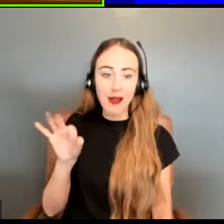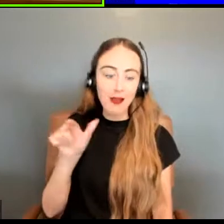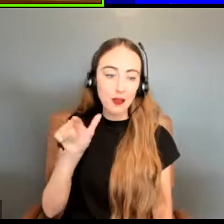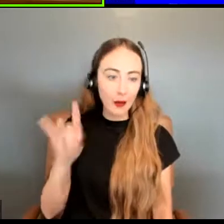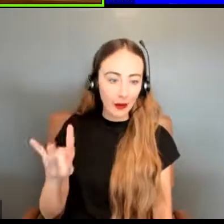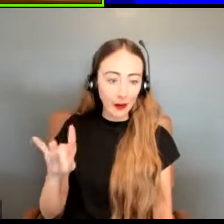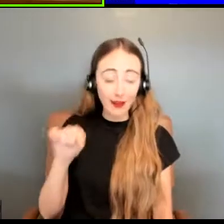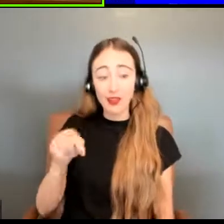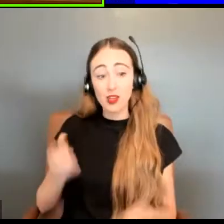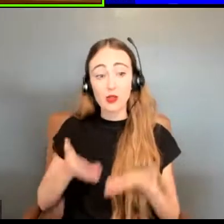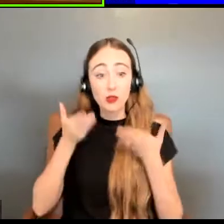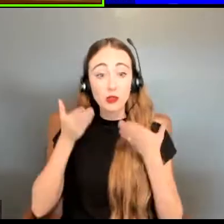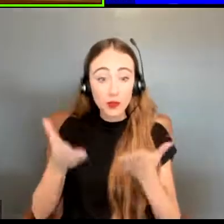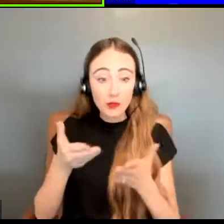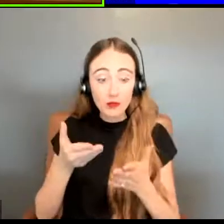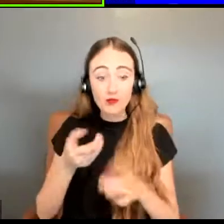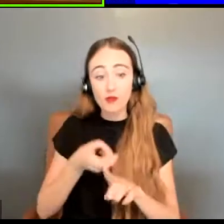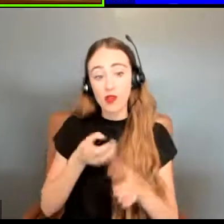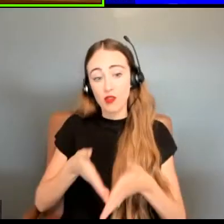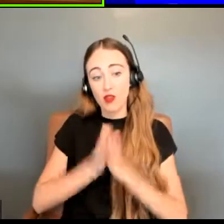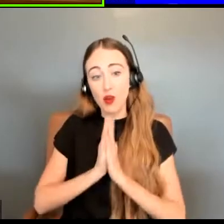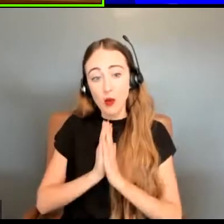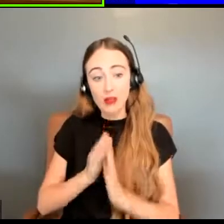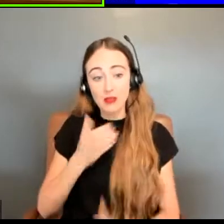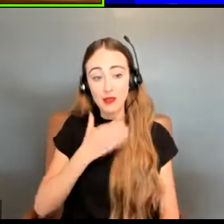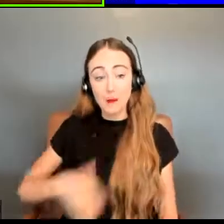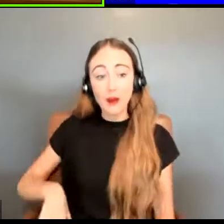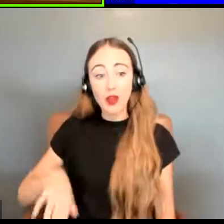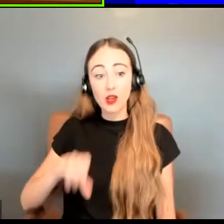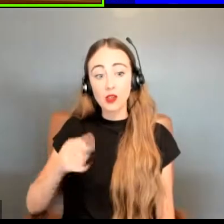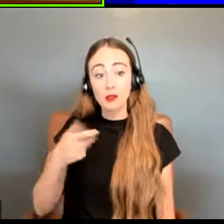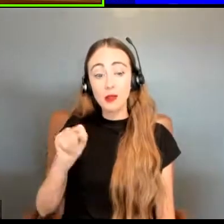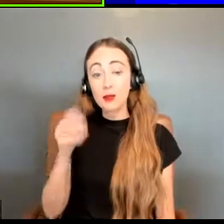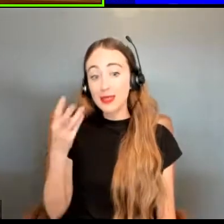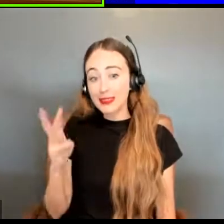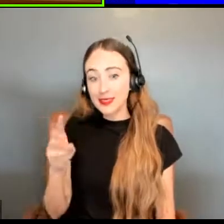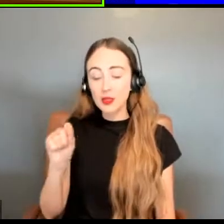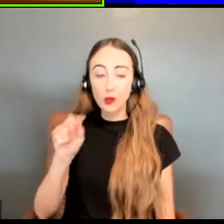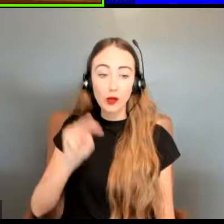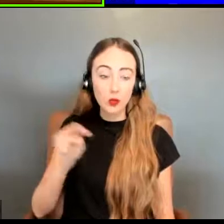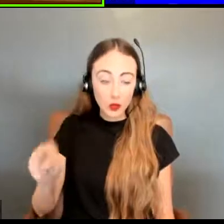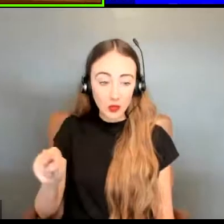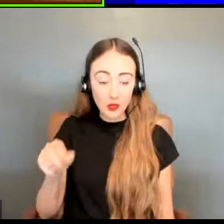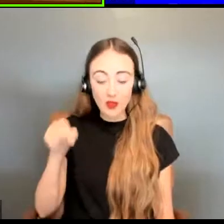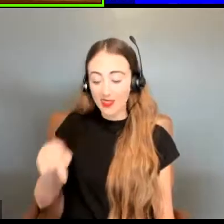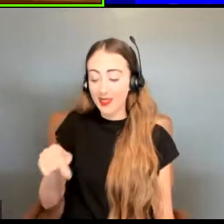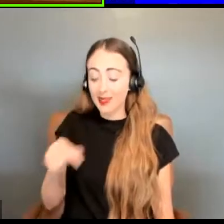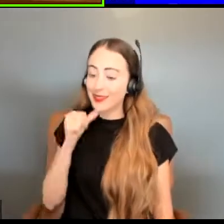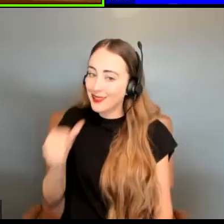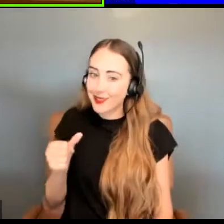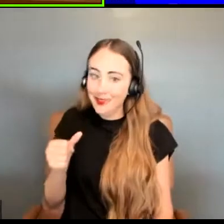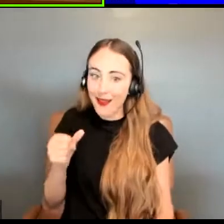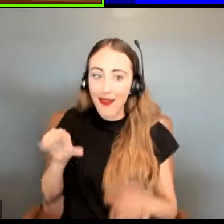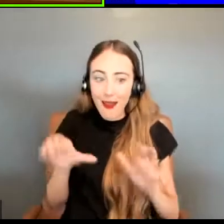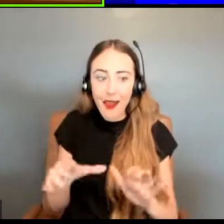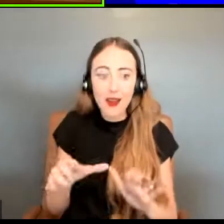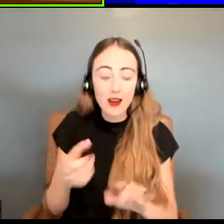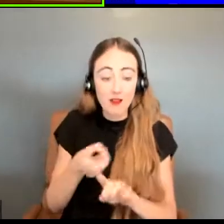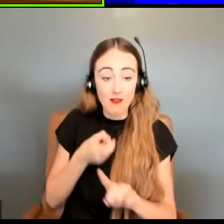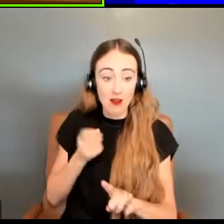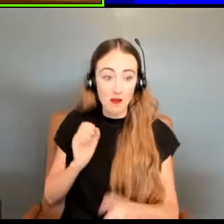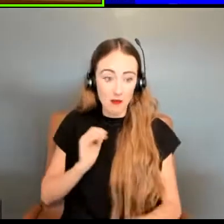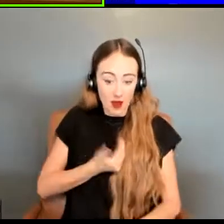was introduced at the request of the mayor on September 16th, 2022. The measure is not acted upon by the council before